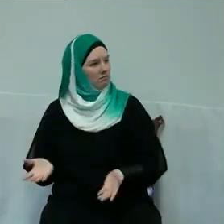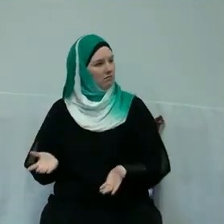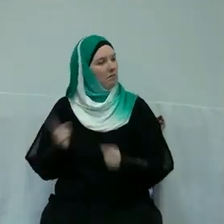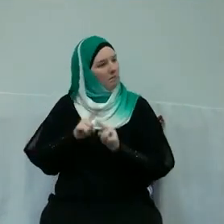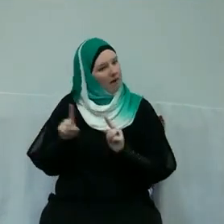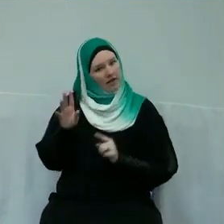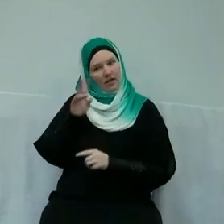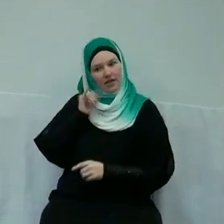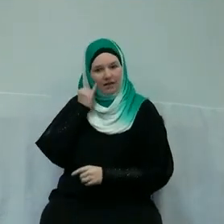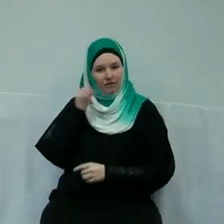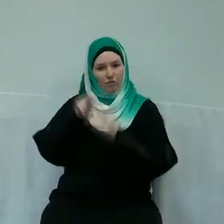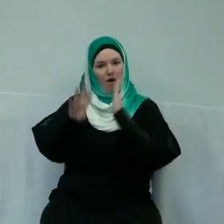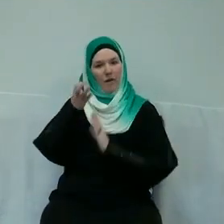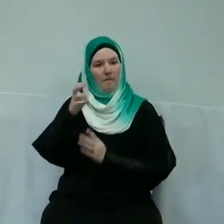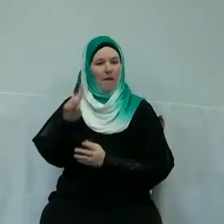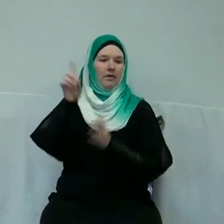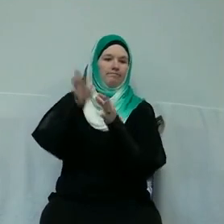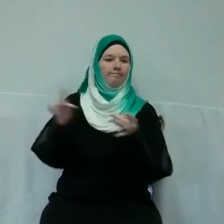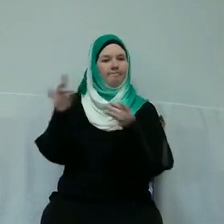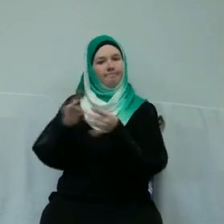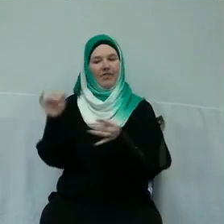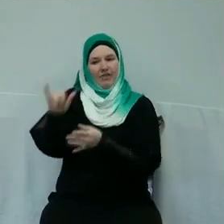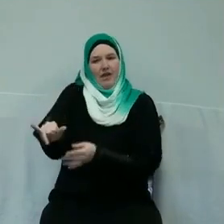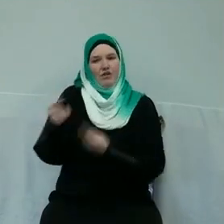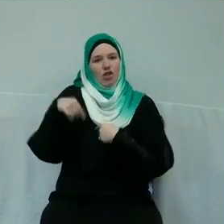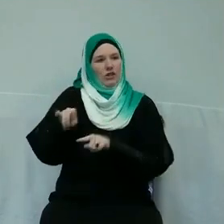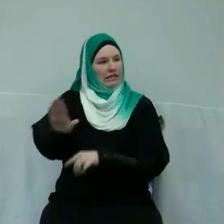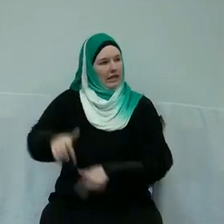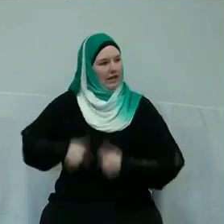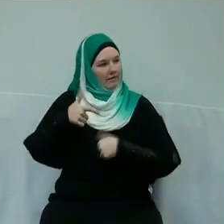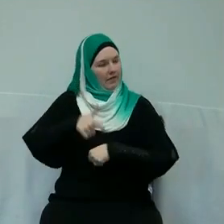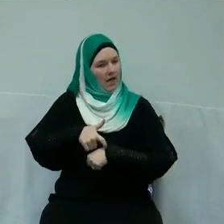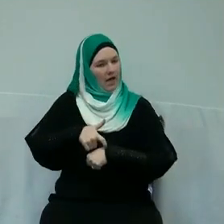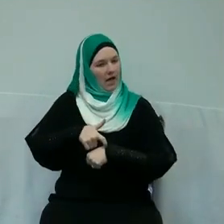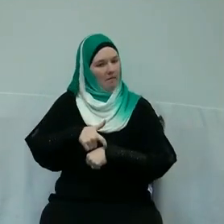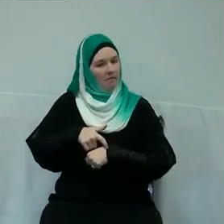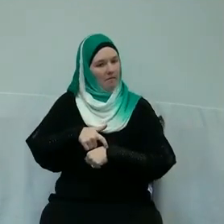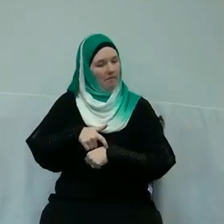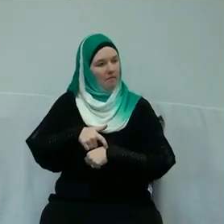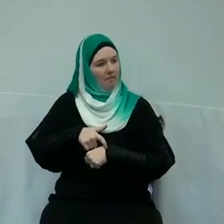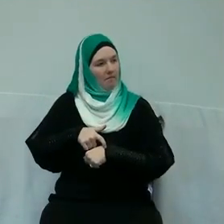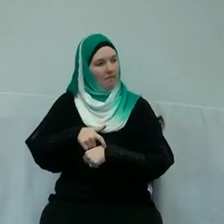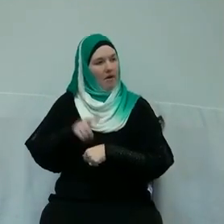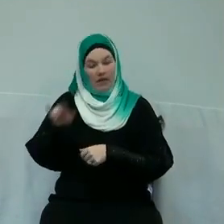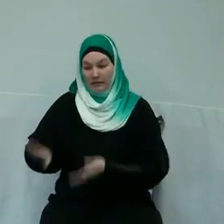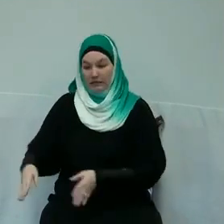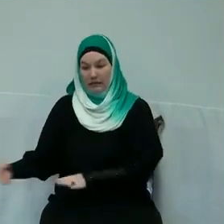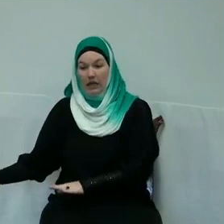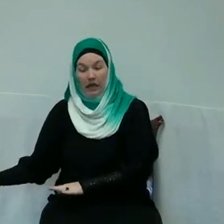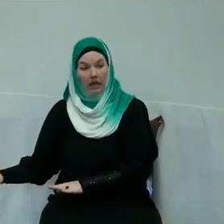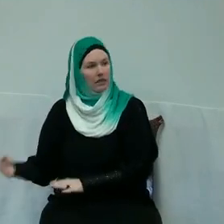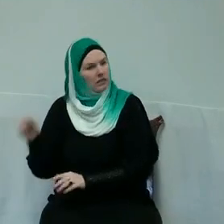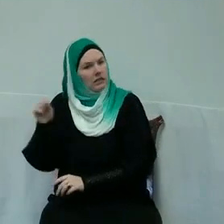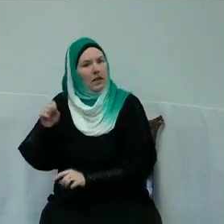wa ta'ala did not separate the fact that the Prophet is dead sallallahu alaihi wasallam, that then Muslims have